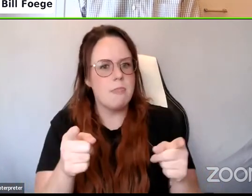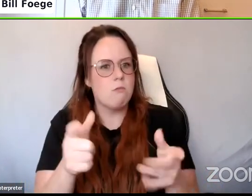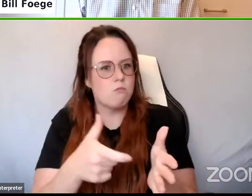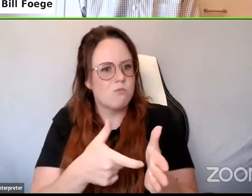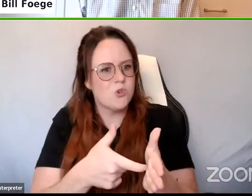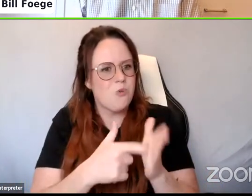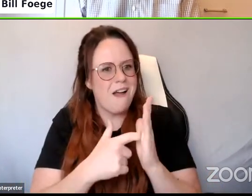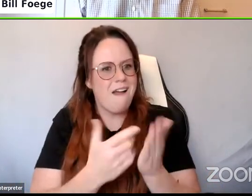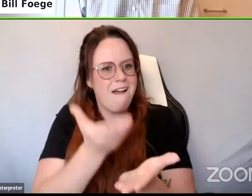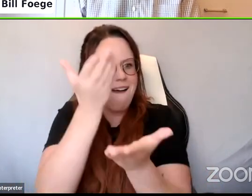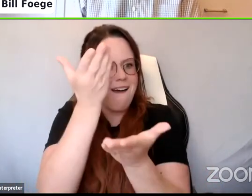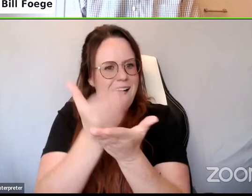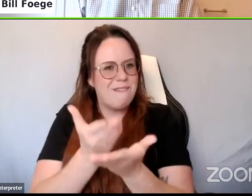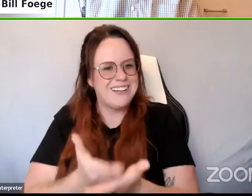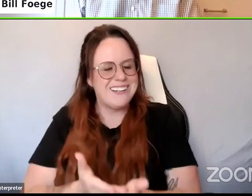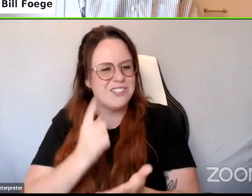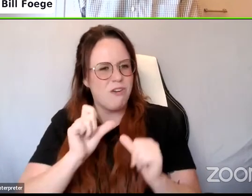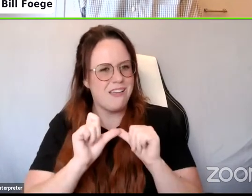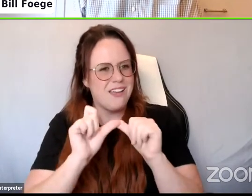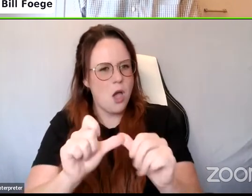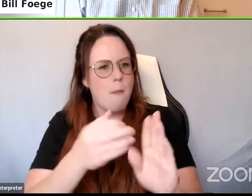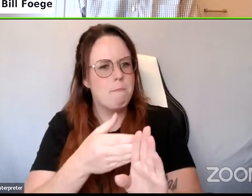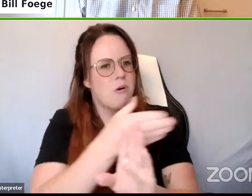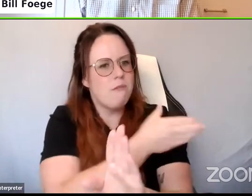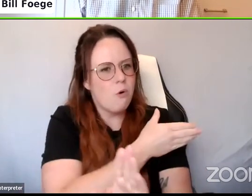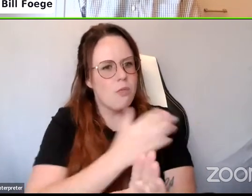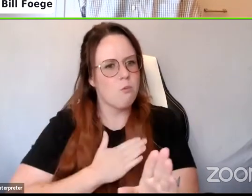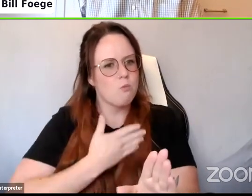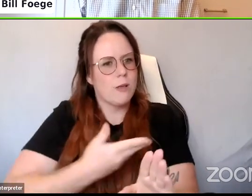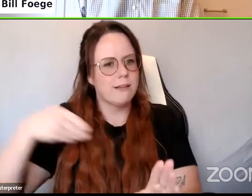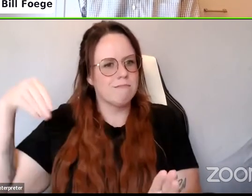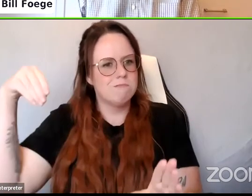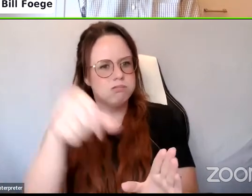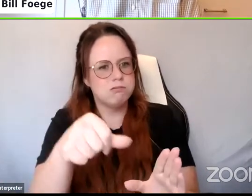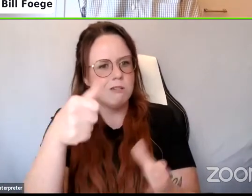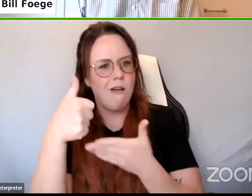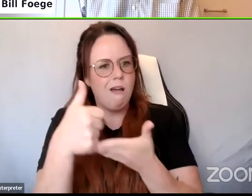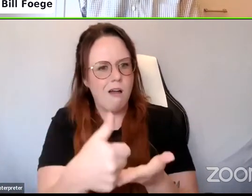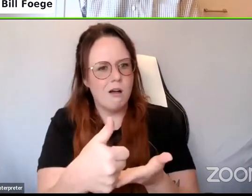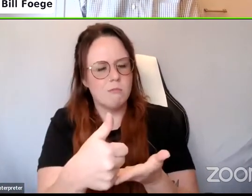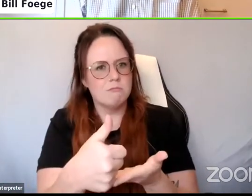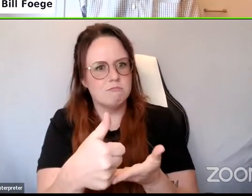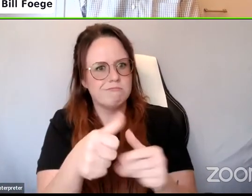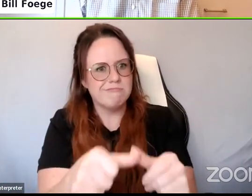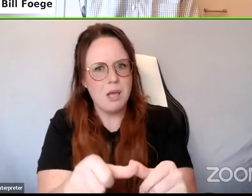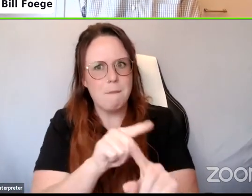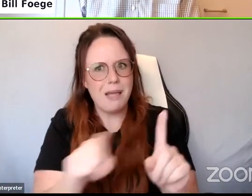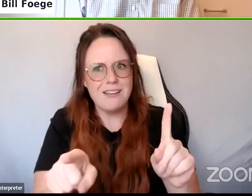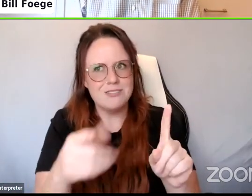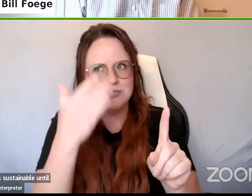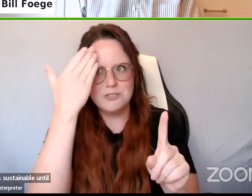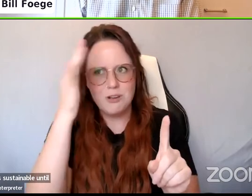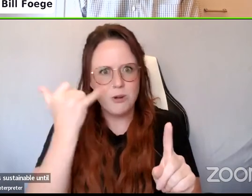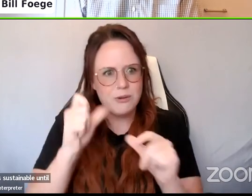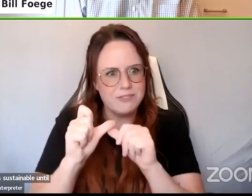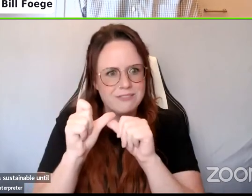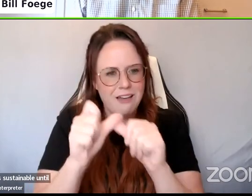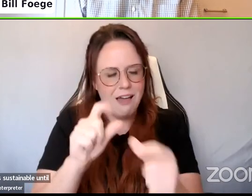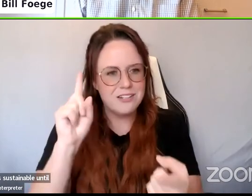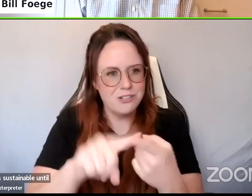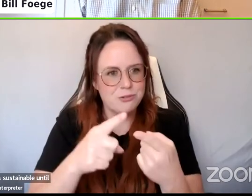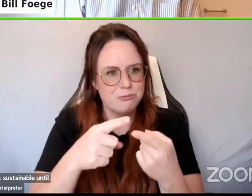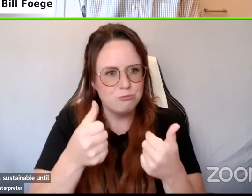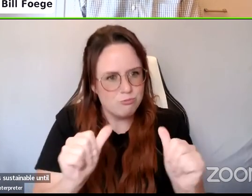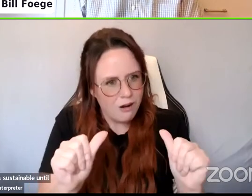evidence of sustainability before they'll fund something but you don't know what is sustainable until you try and and